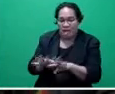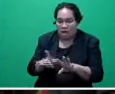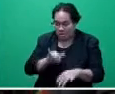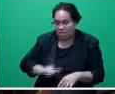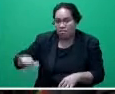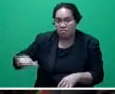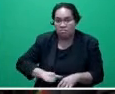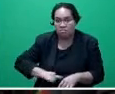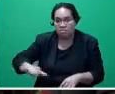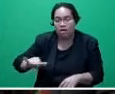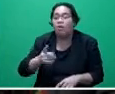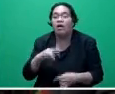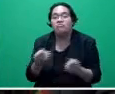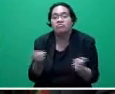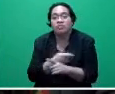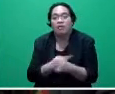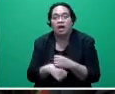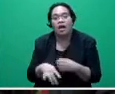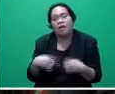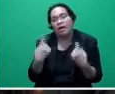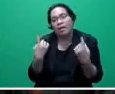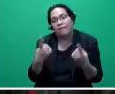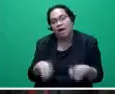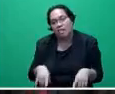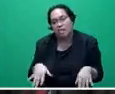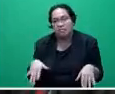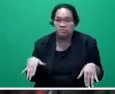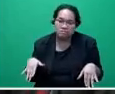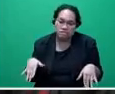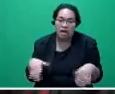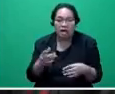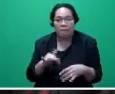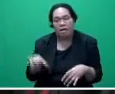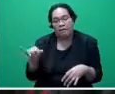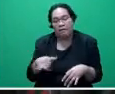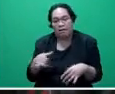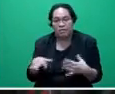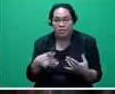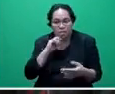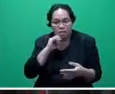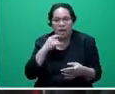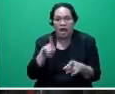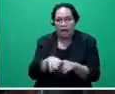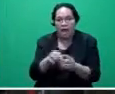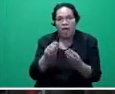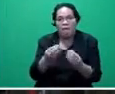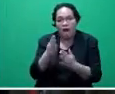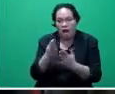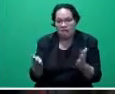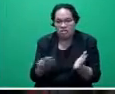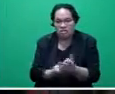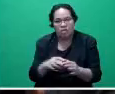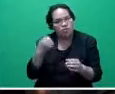will be a Matem Bubble and a Mate Lane, and we will go back to the origin of a regressive budget without vision, because it is